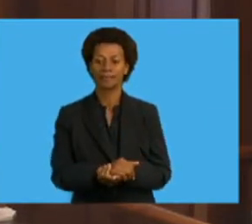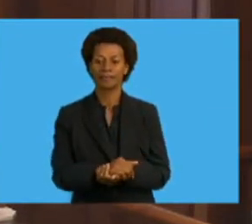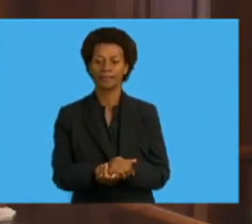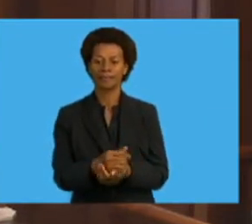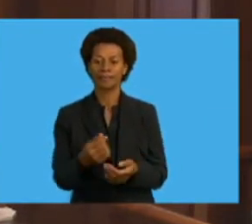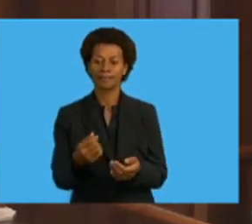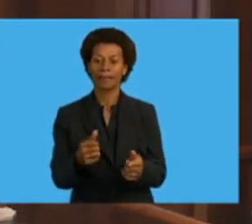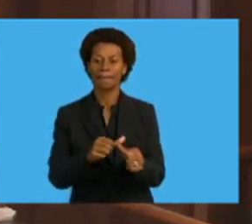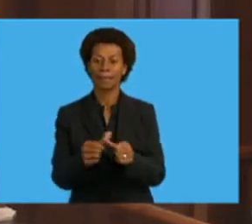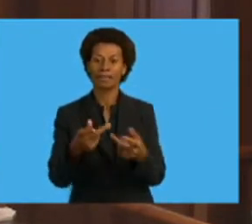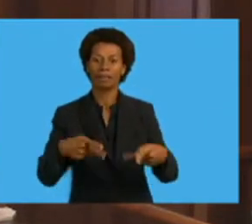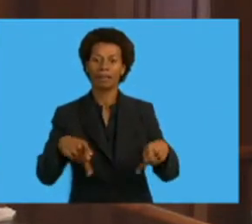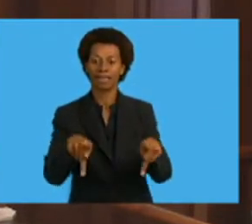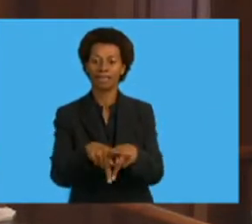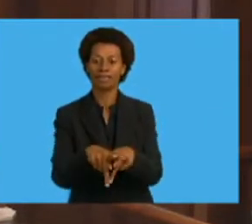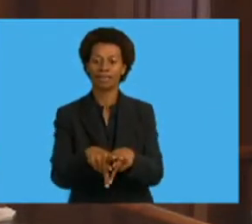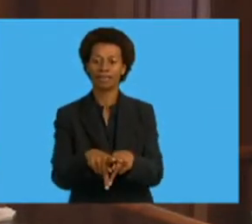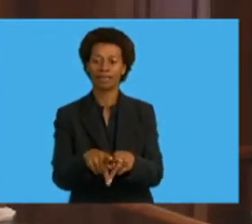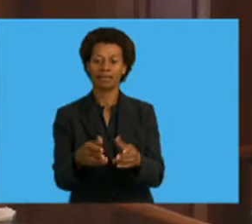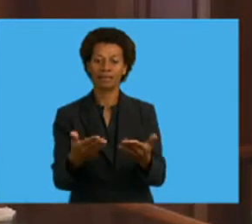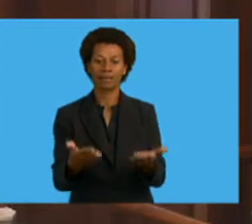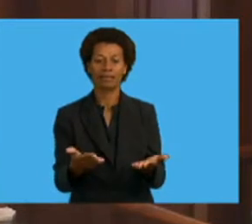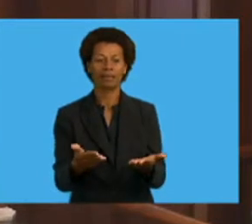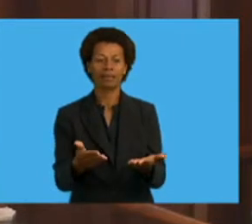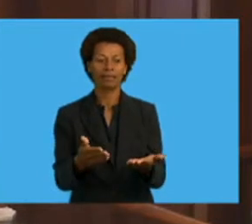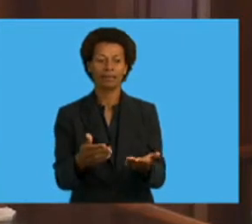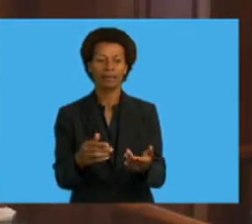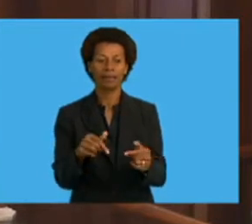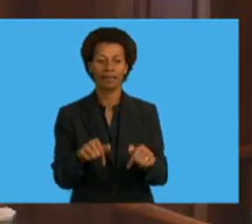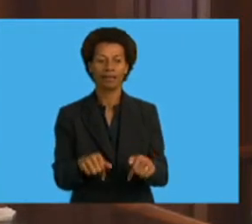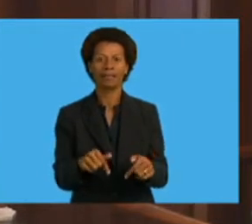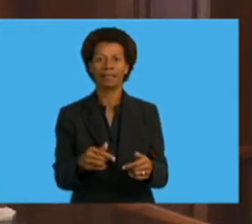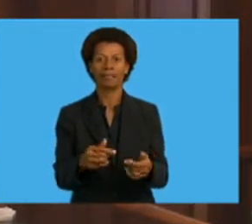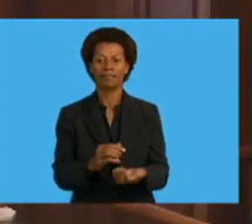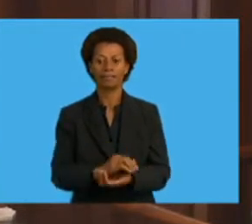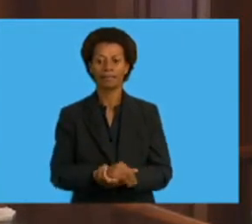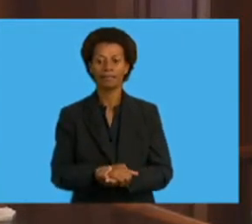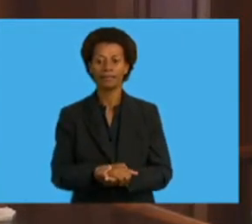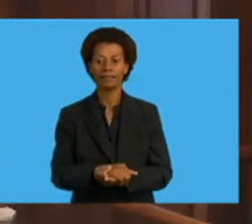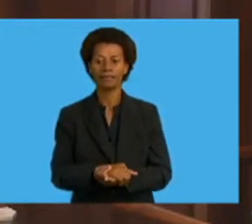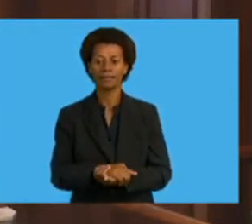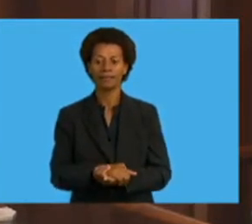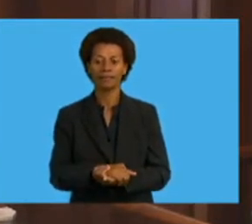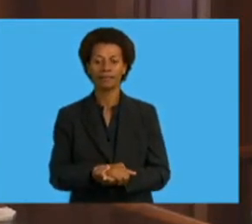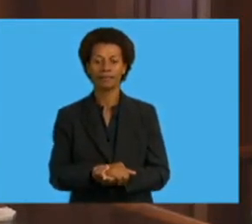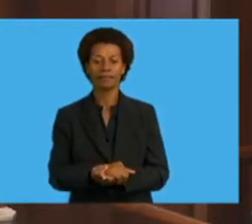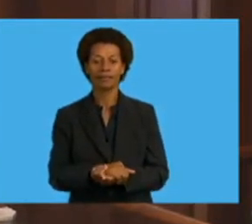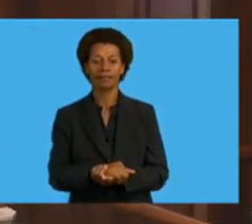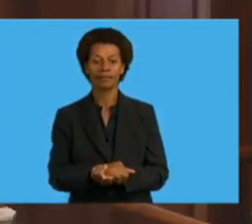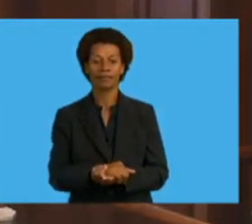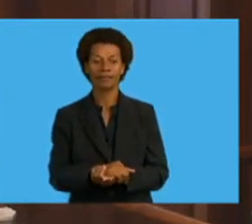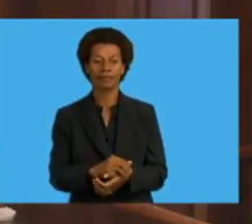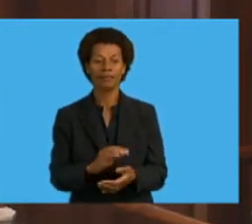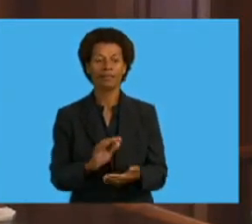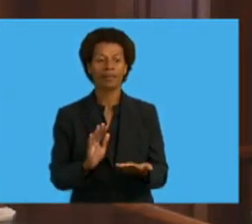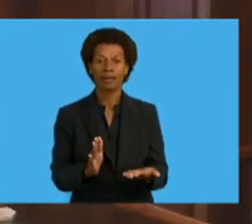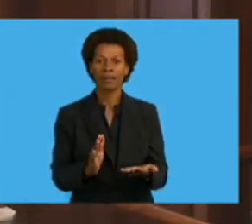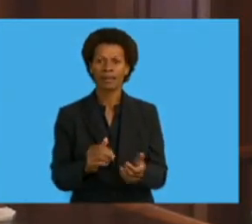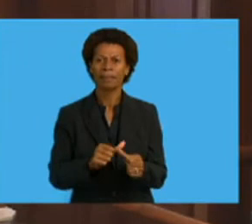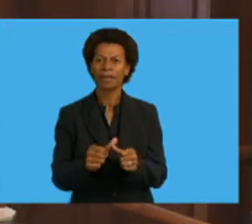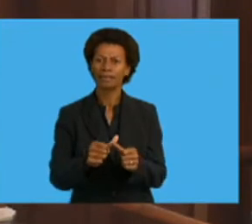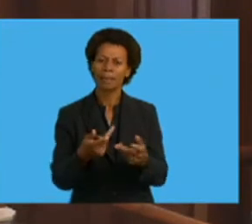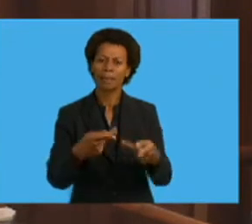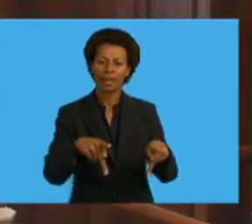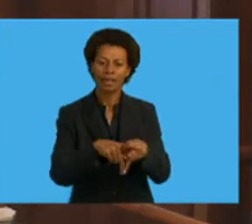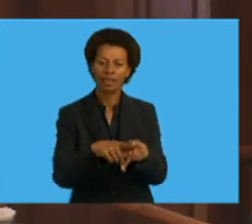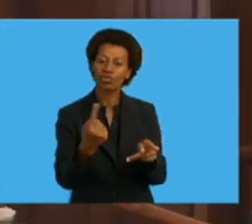viable future for our nation in an uncertain world? Who is best placed to move Fiji forward?